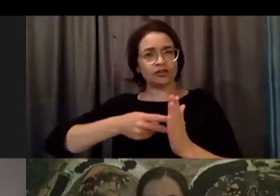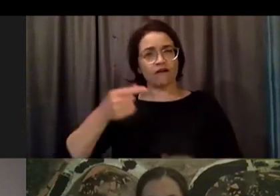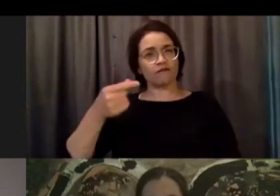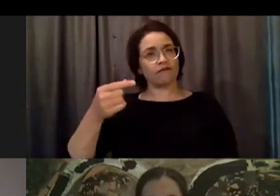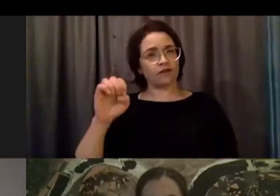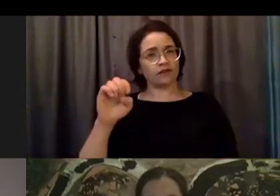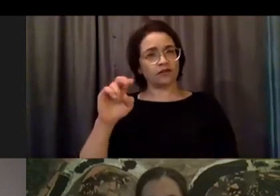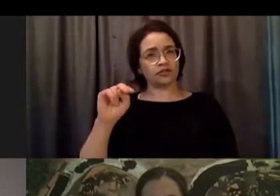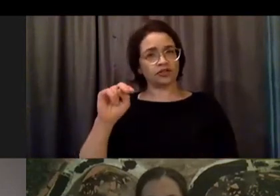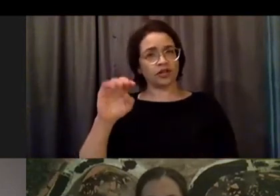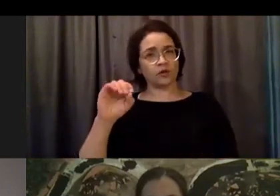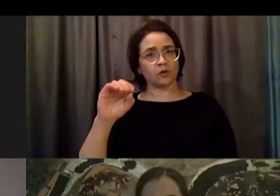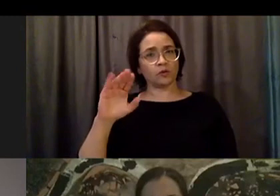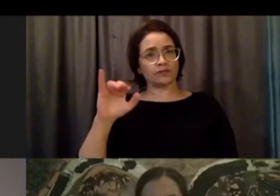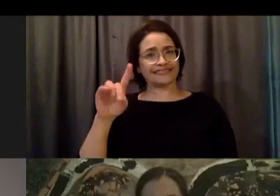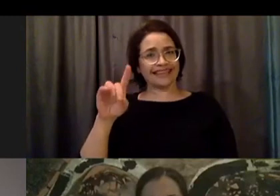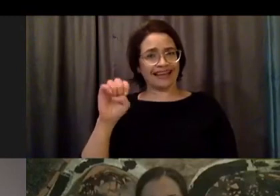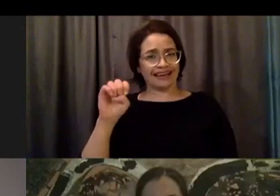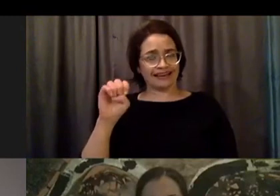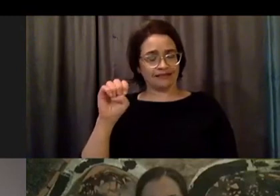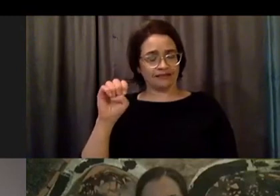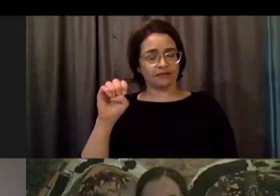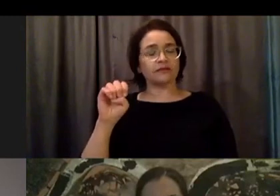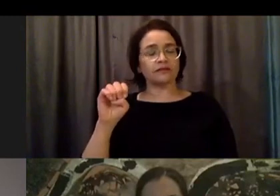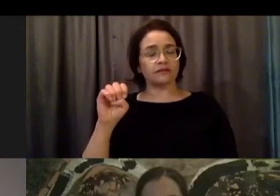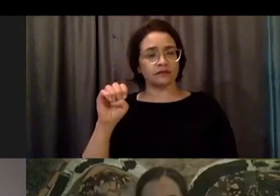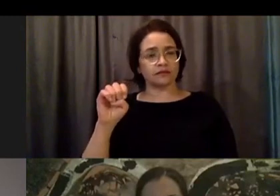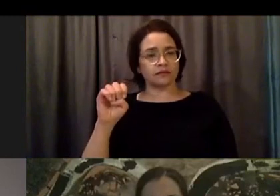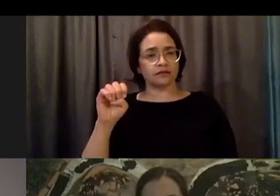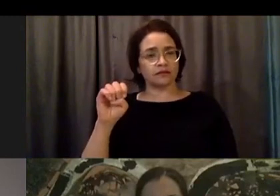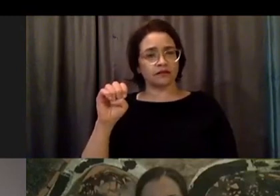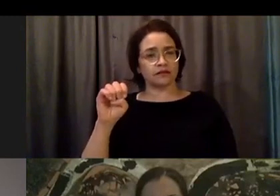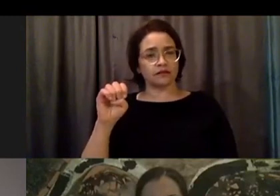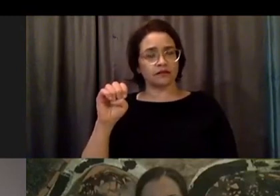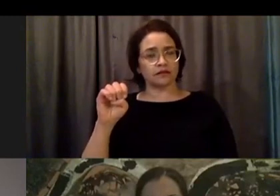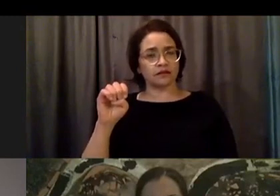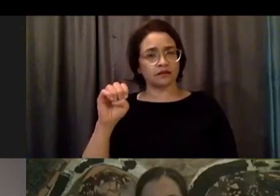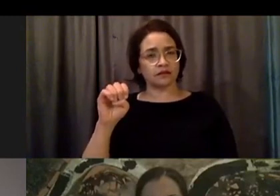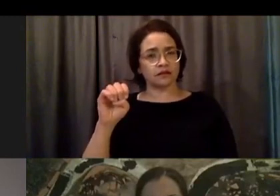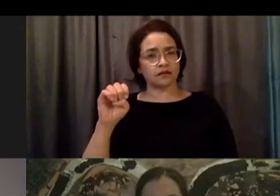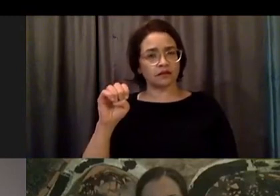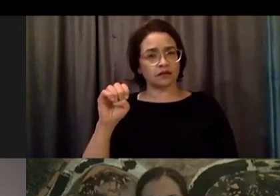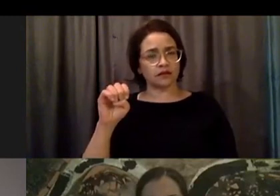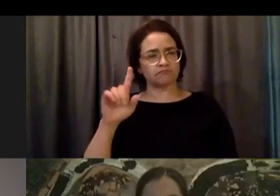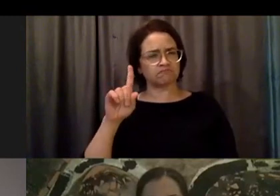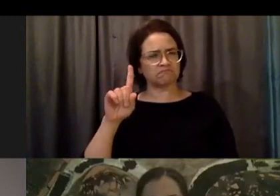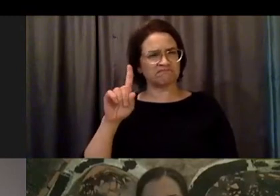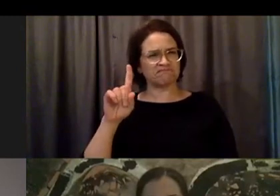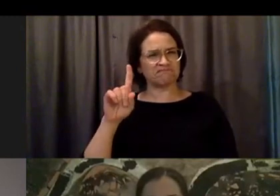Um, sorry, just accidentally rolled past the question, so I'm sorry. Wait, one second.